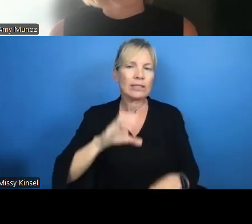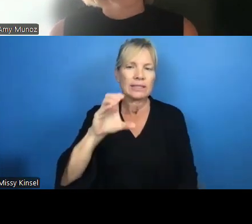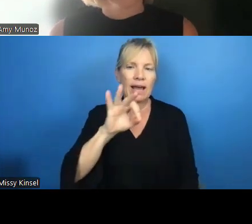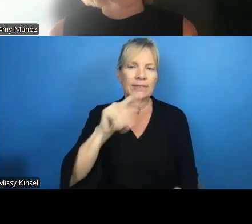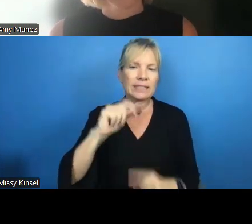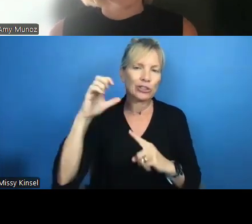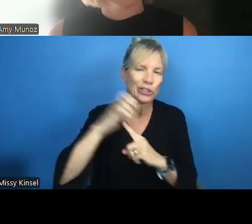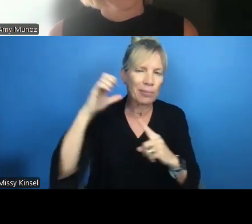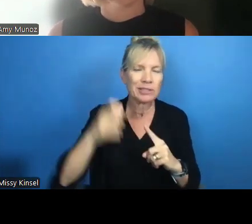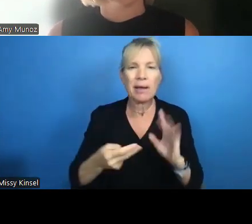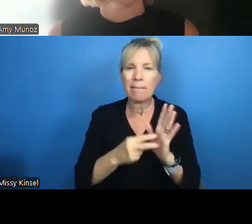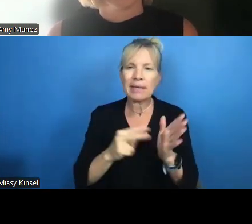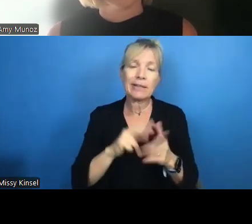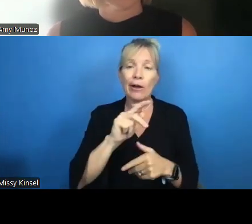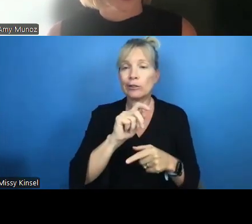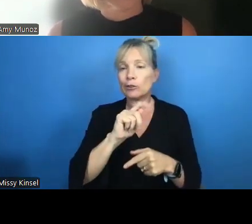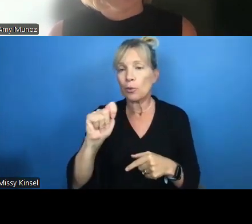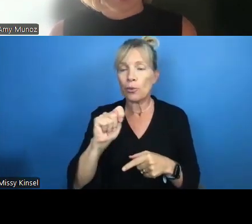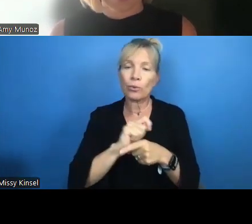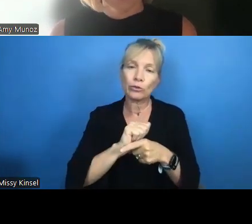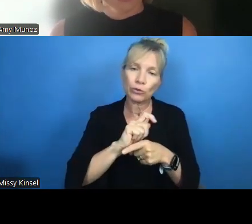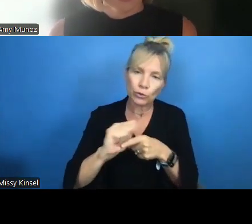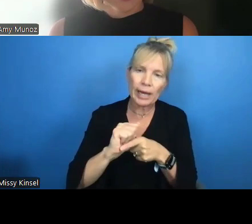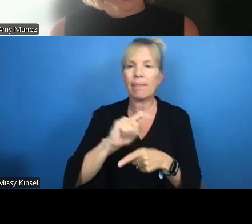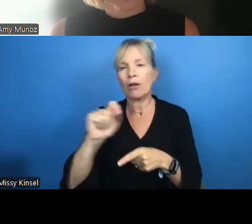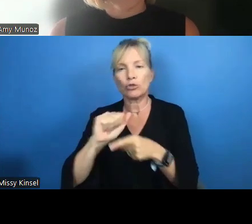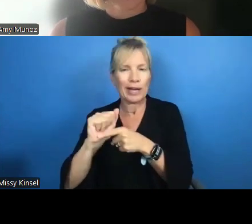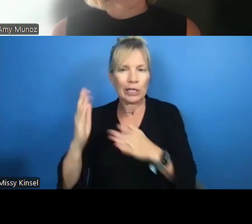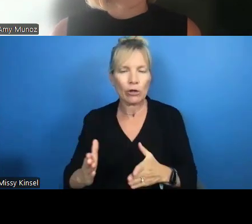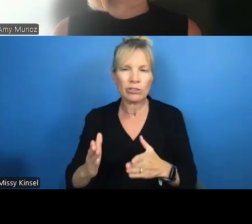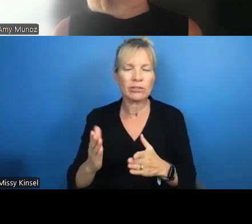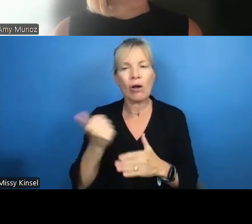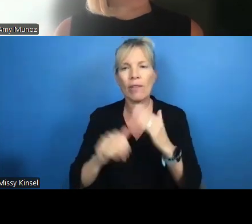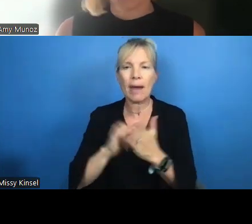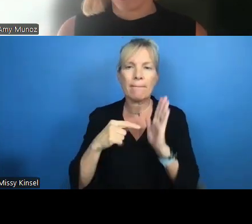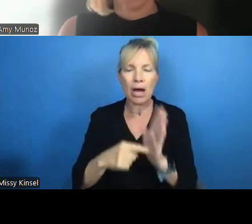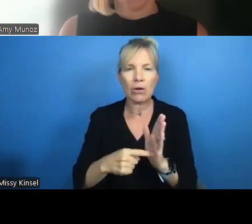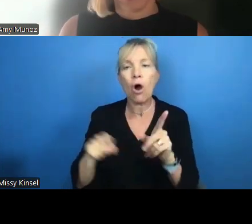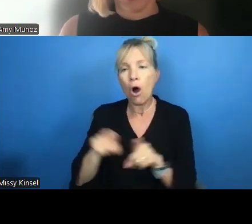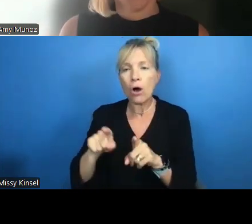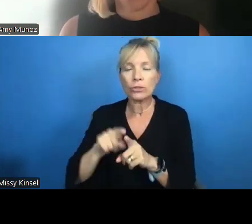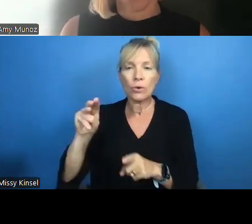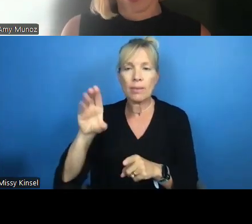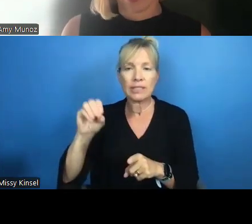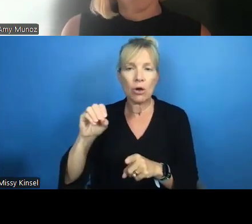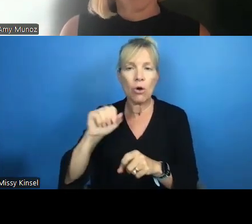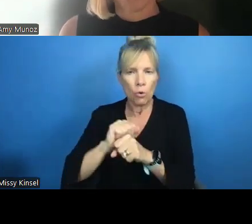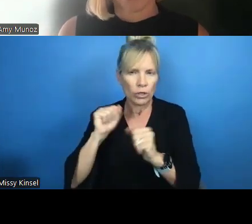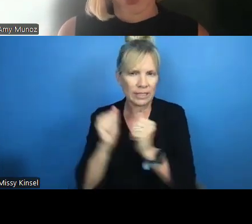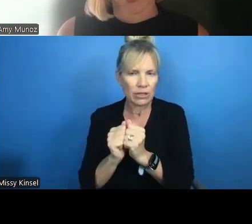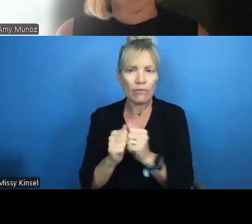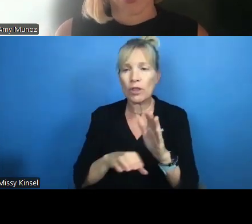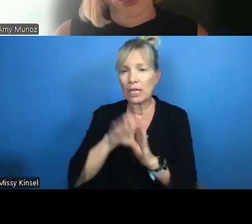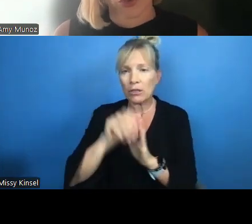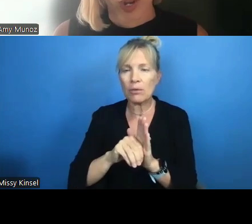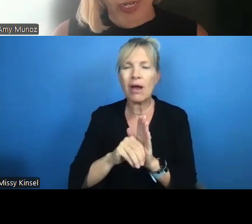champions. These are our train the trainers of our CFT practice model. The MCOs also collaborated on the curriculum for a